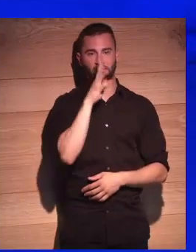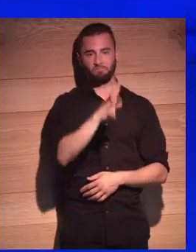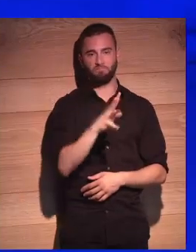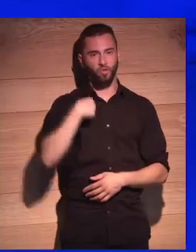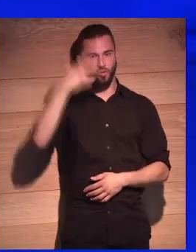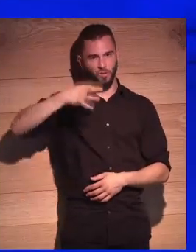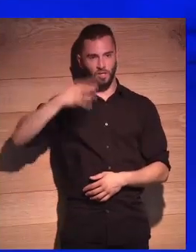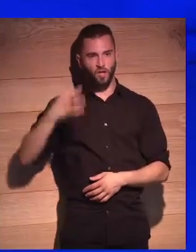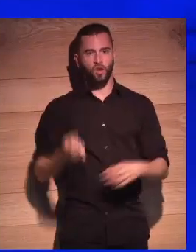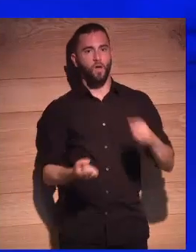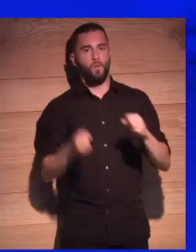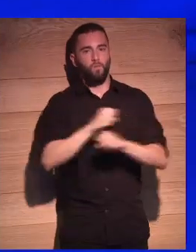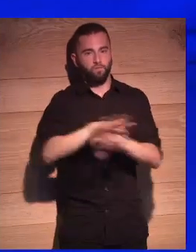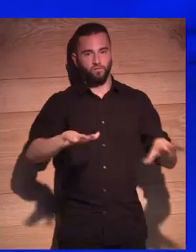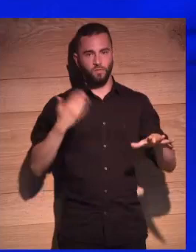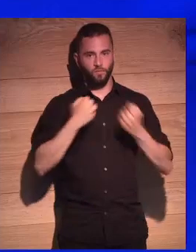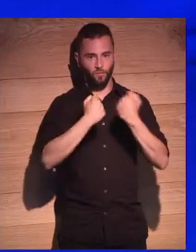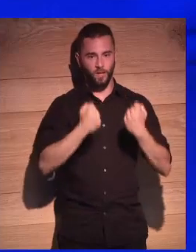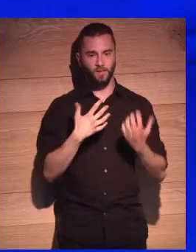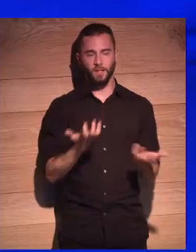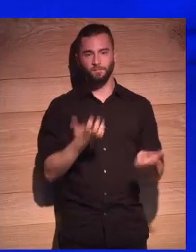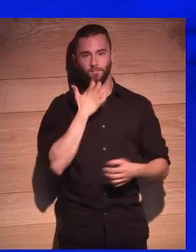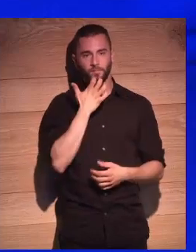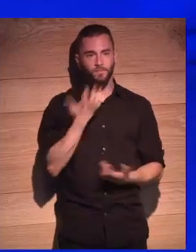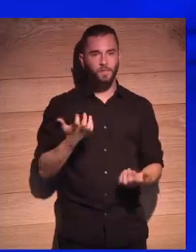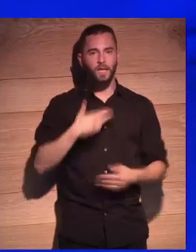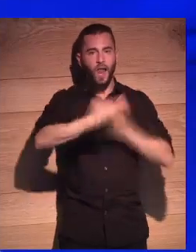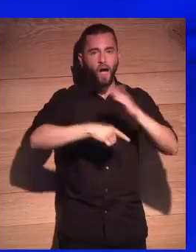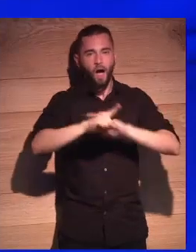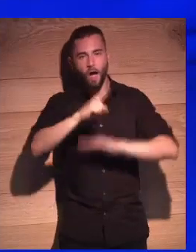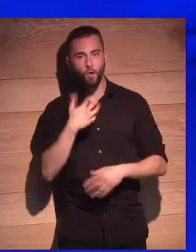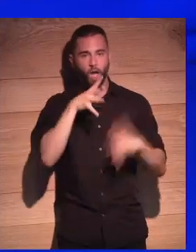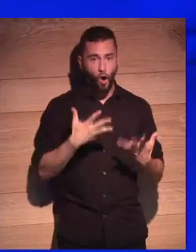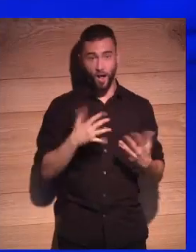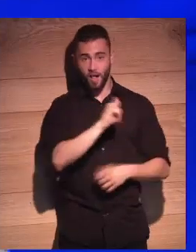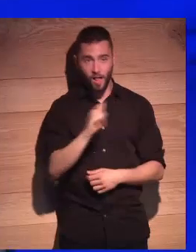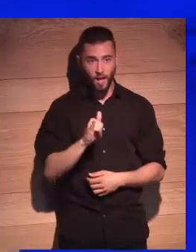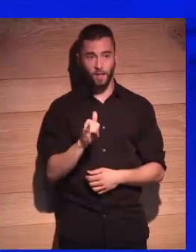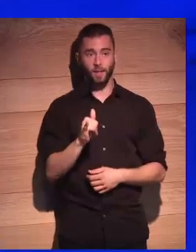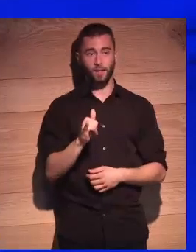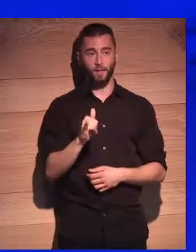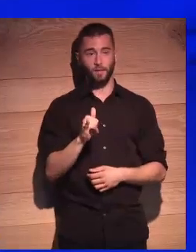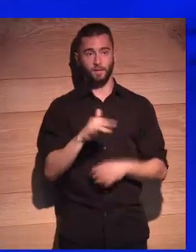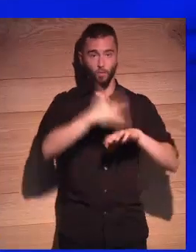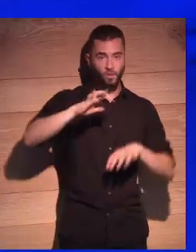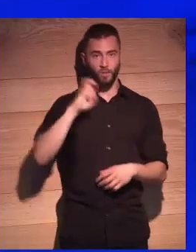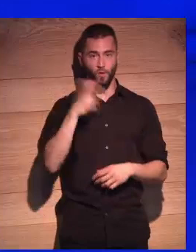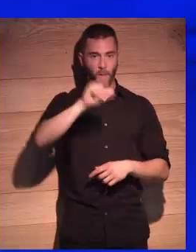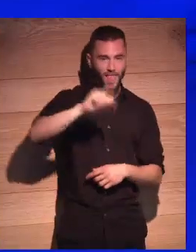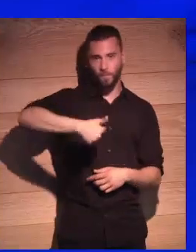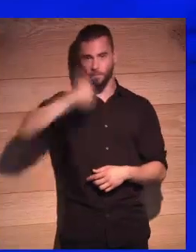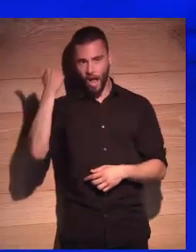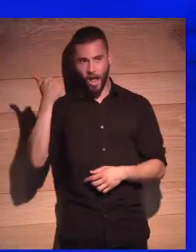this closer to people. Maybe 3-4 years from now, we might see that this has become